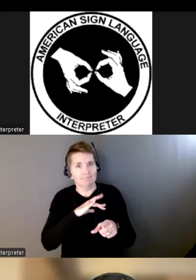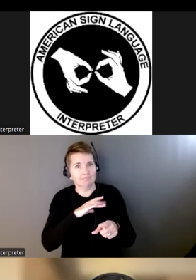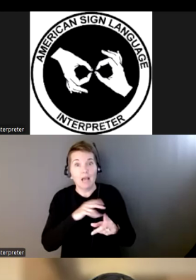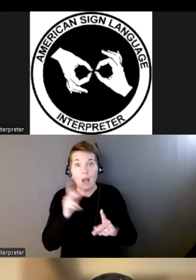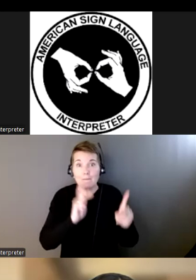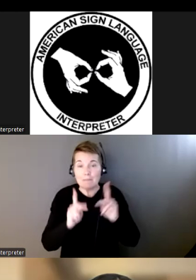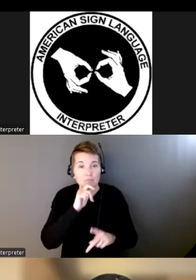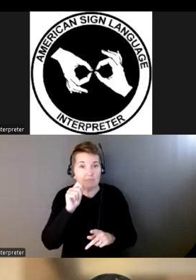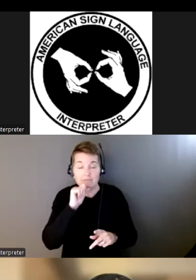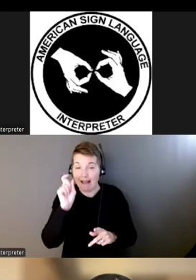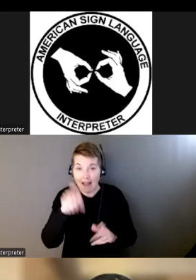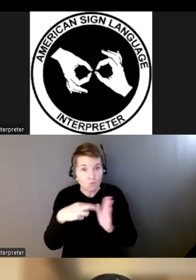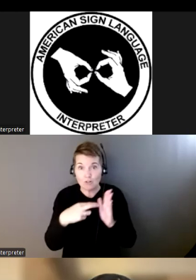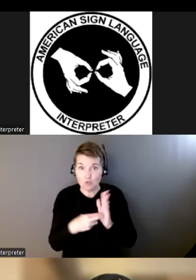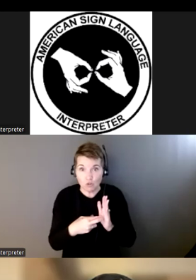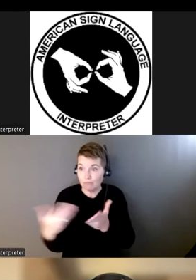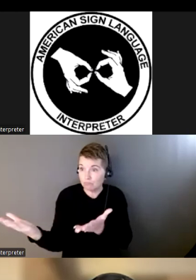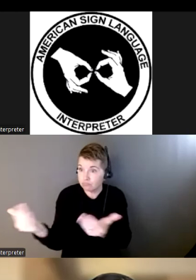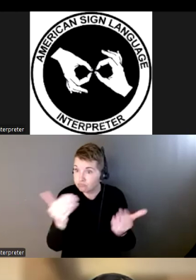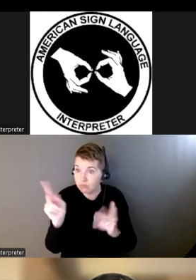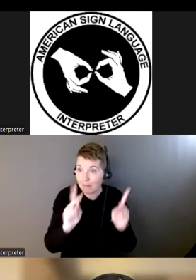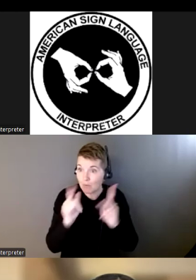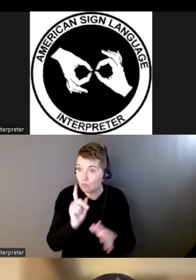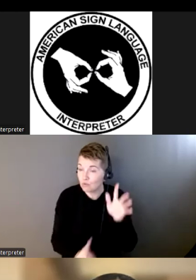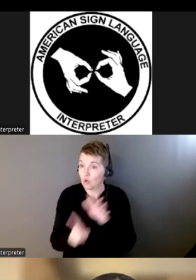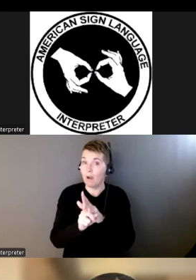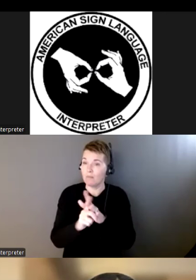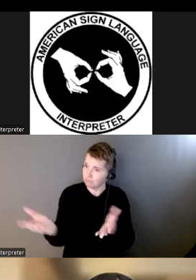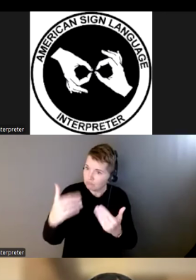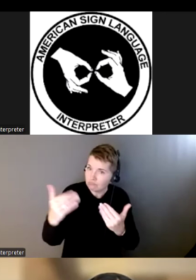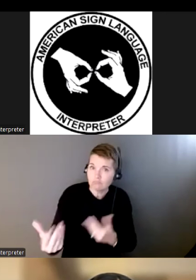so that we can include as many community members as possible.